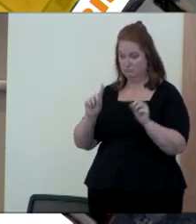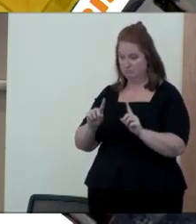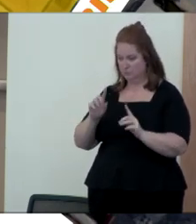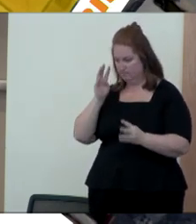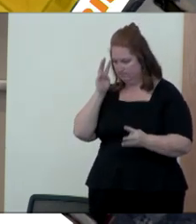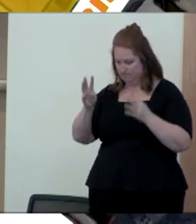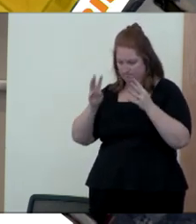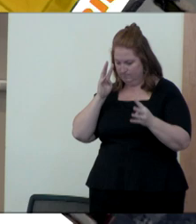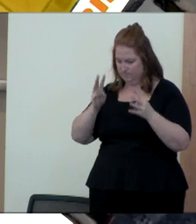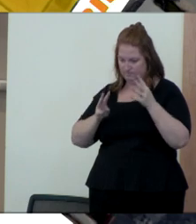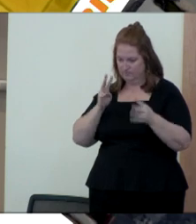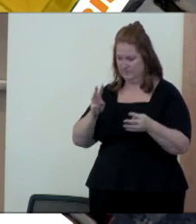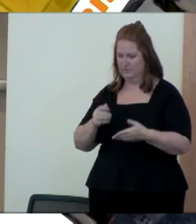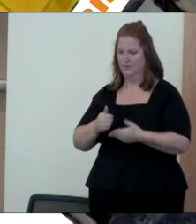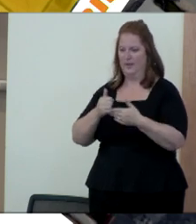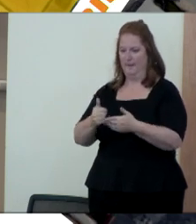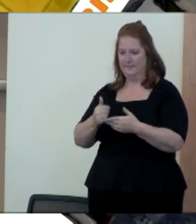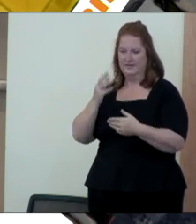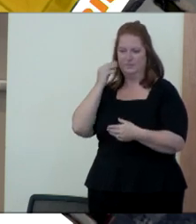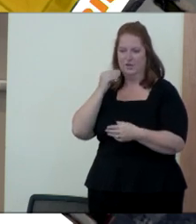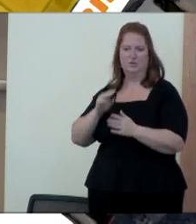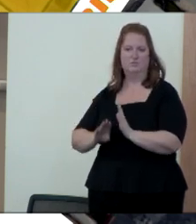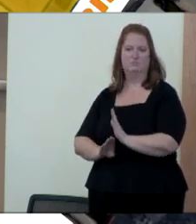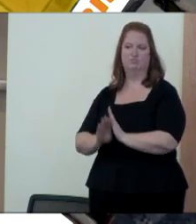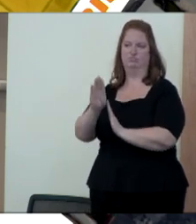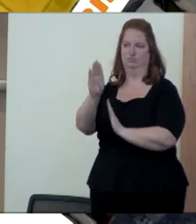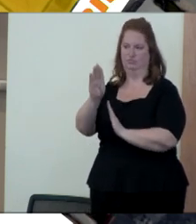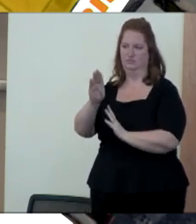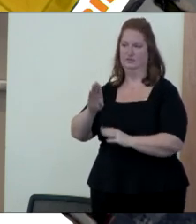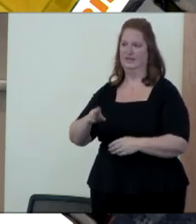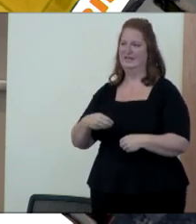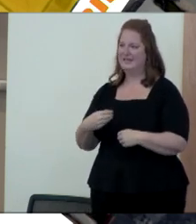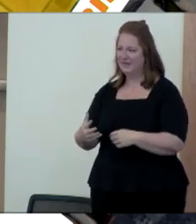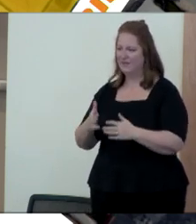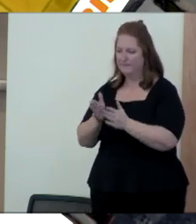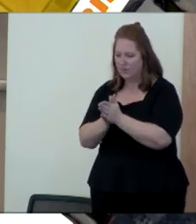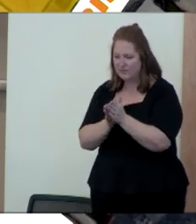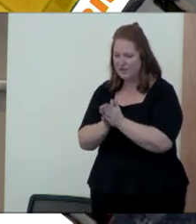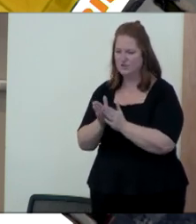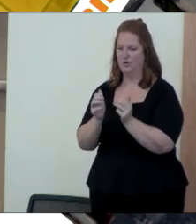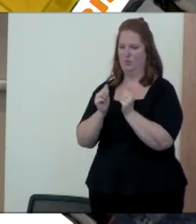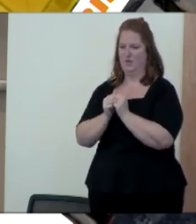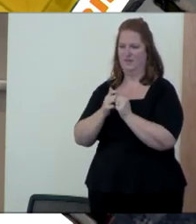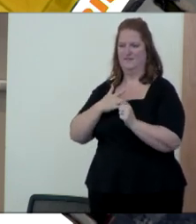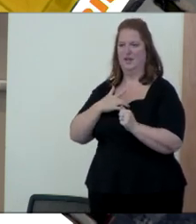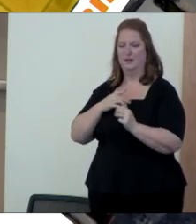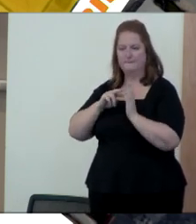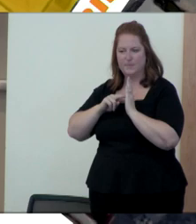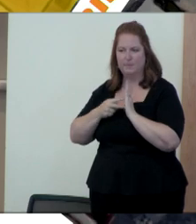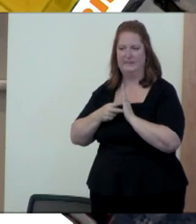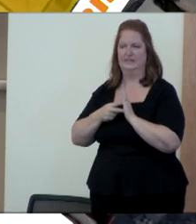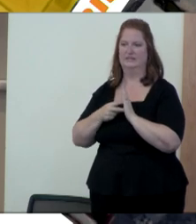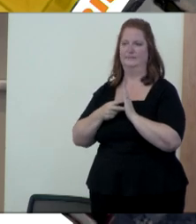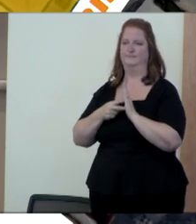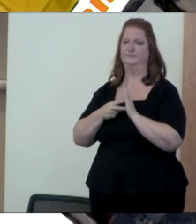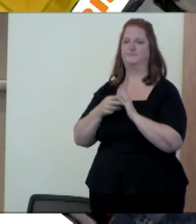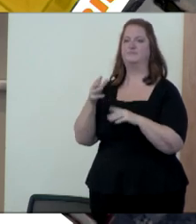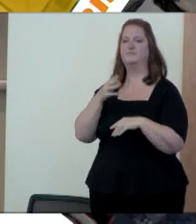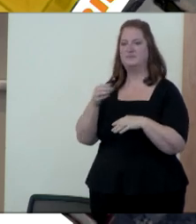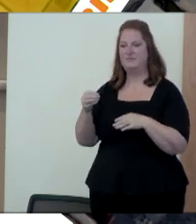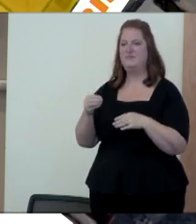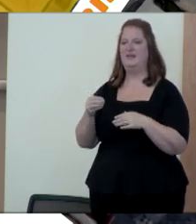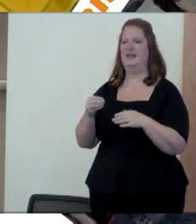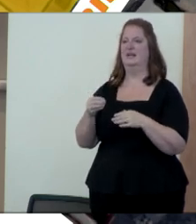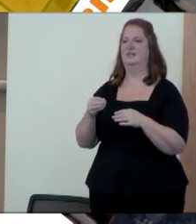that will accelerate their student experience, motivate them, give them a sense of purpose. But it will also advance the human